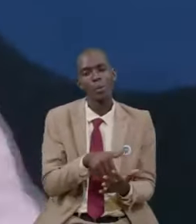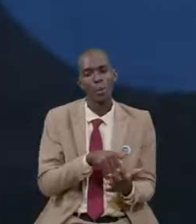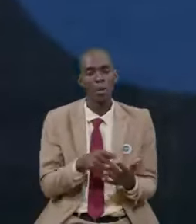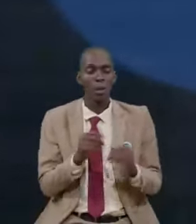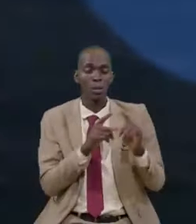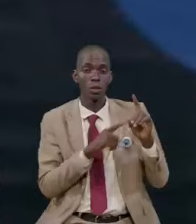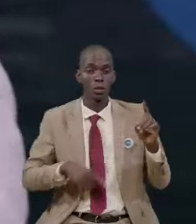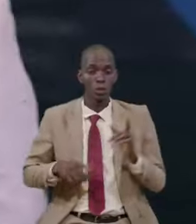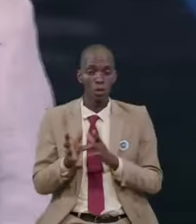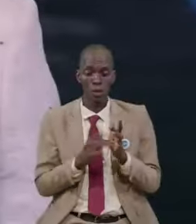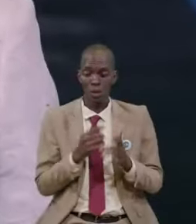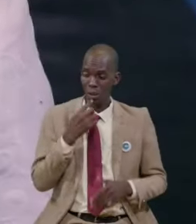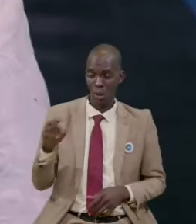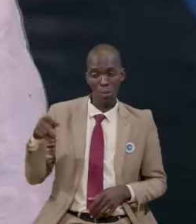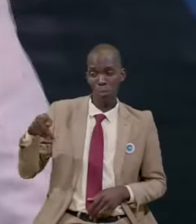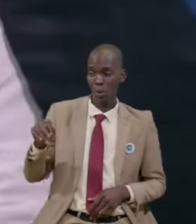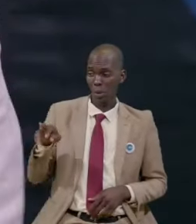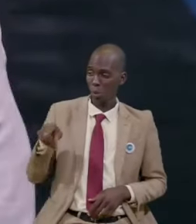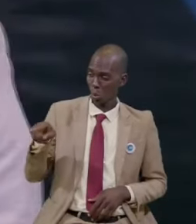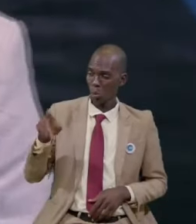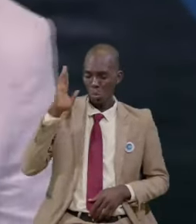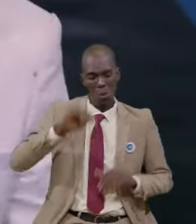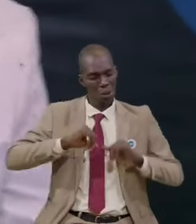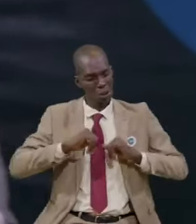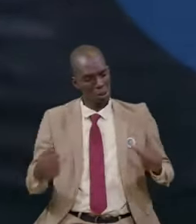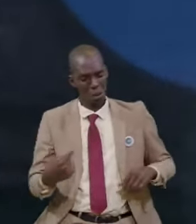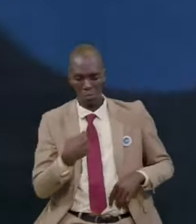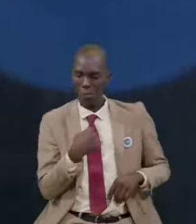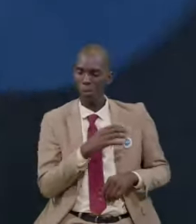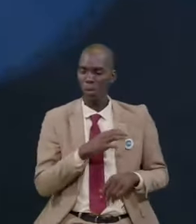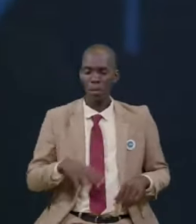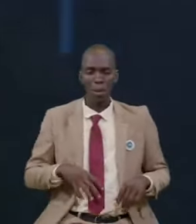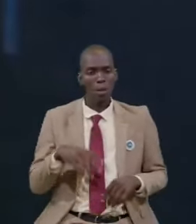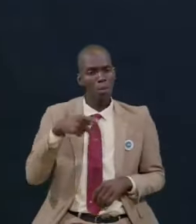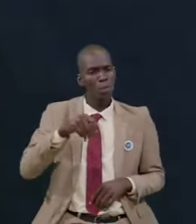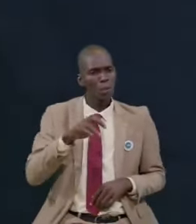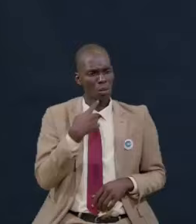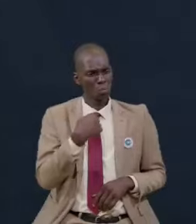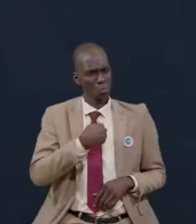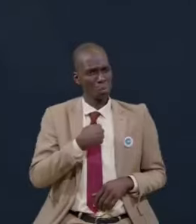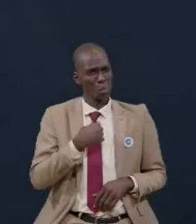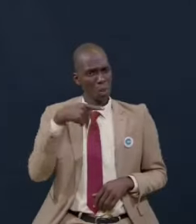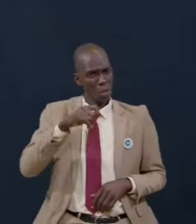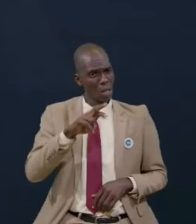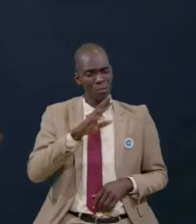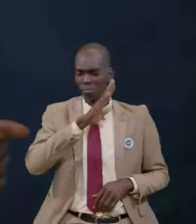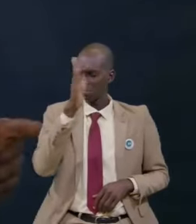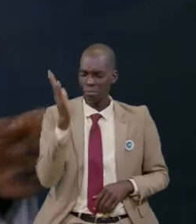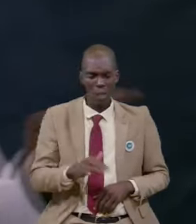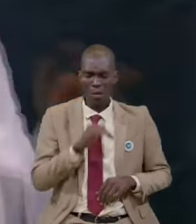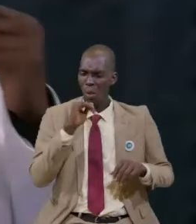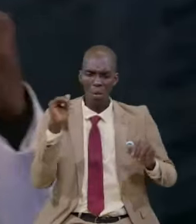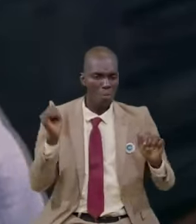He said, me, never. Impossible. And so a lady, a maid came and said,